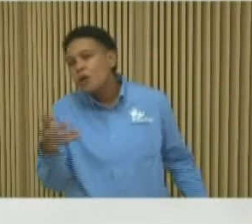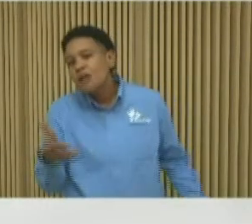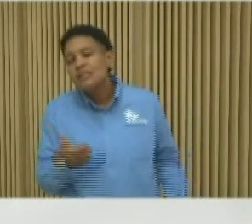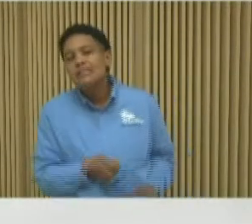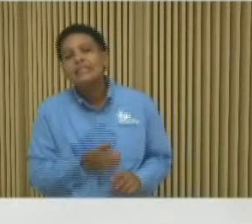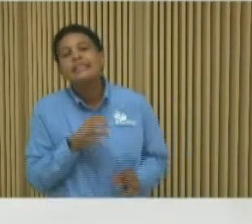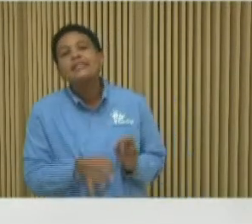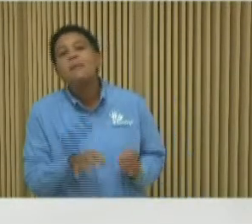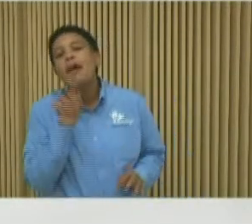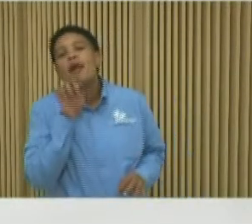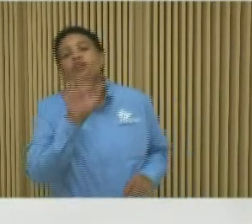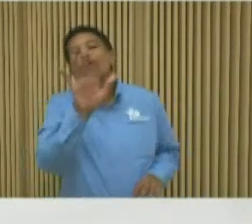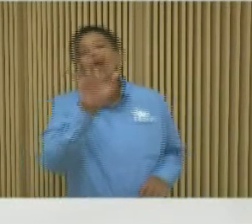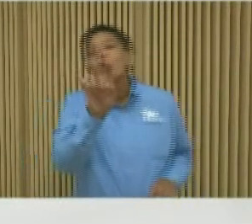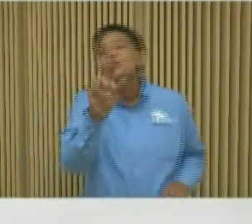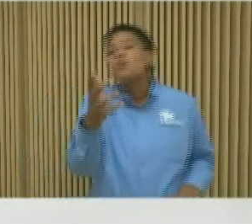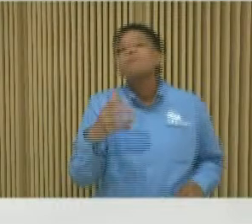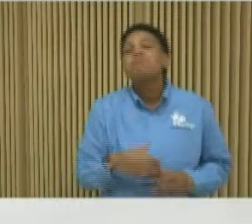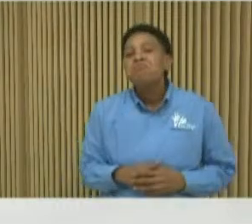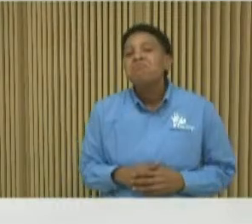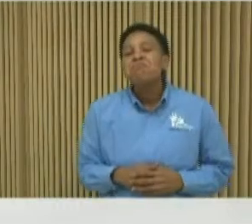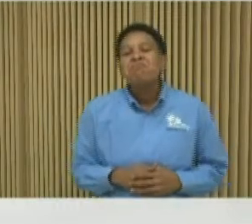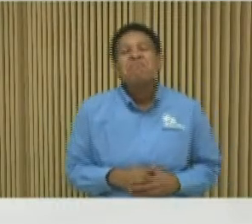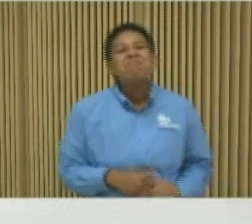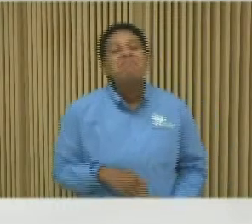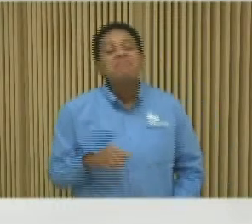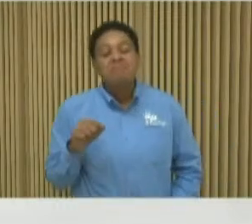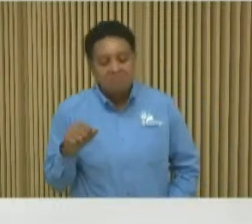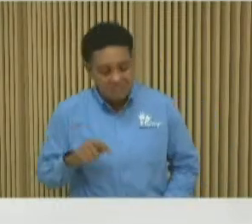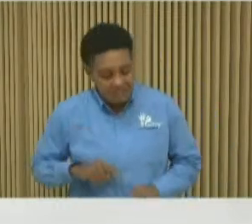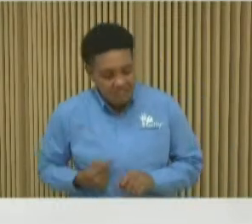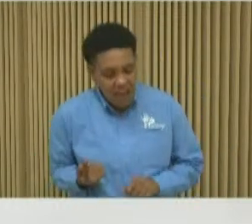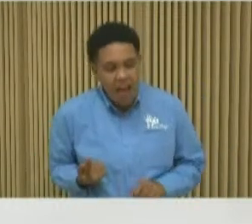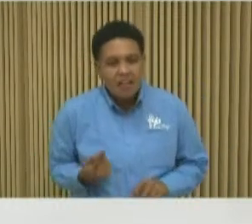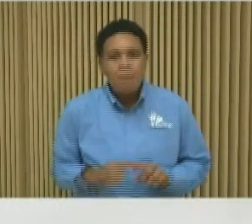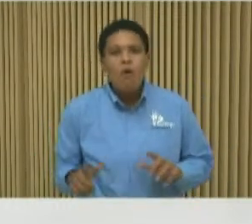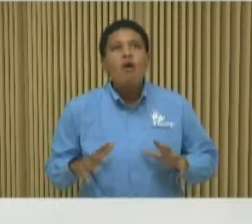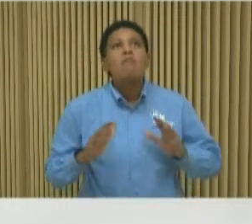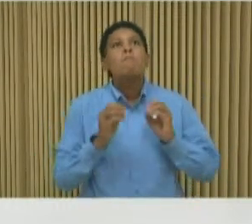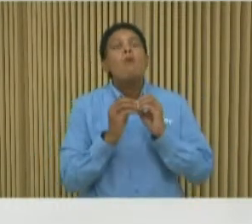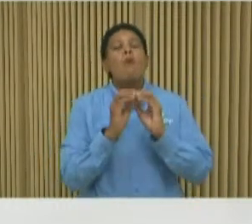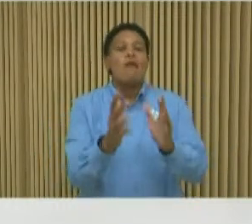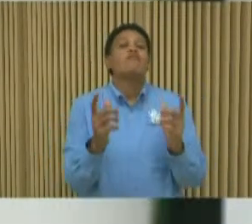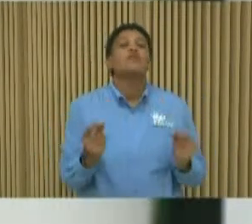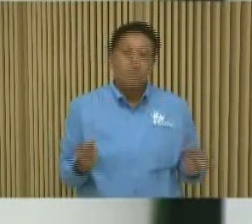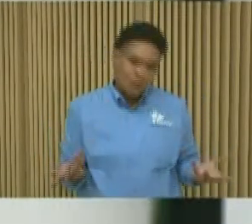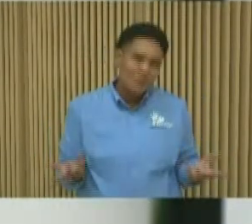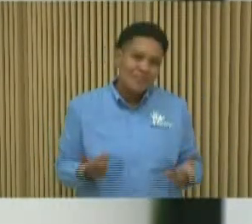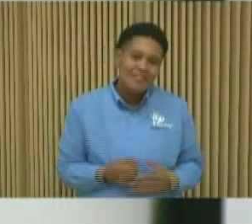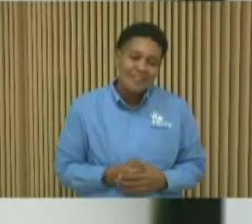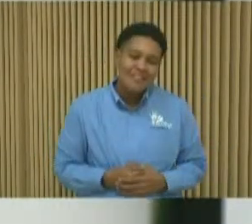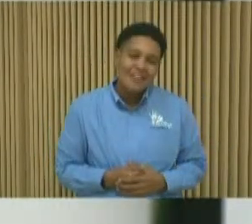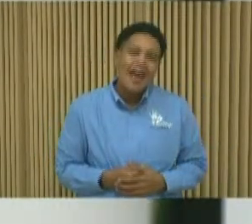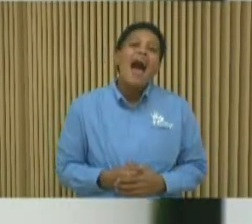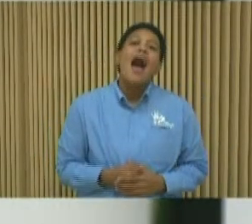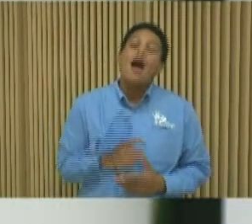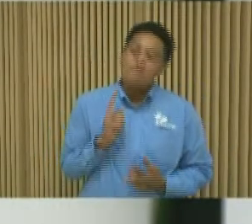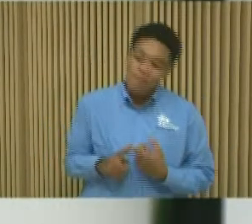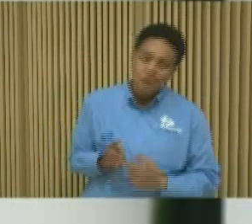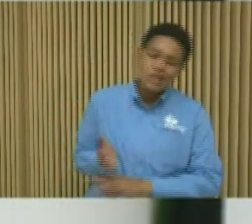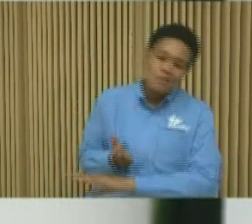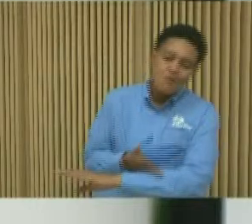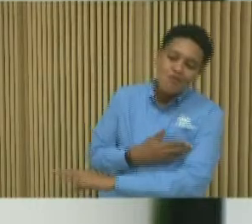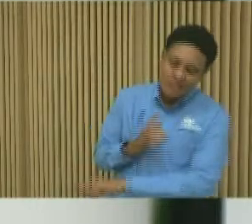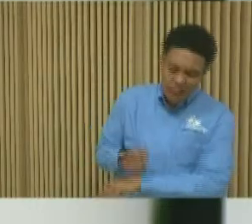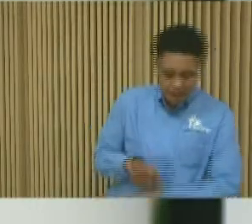simple answer to your question is that it has started, but much more needs to be done. And it will be improved Absolutely. in time.